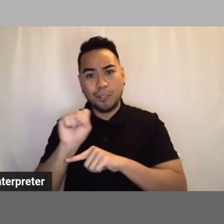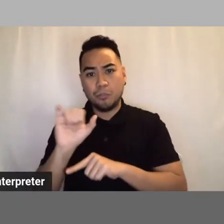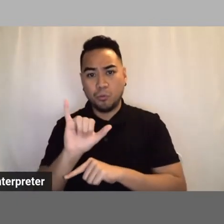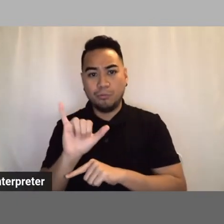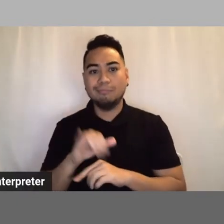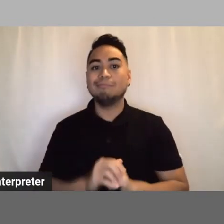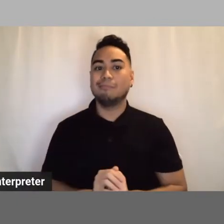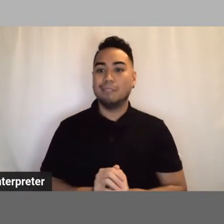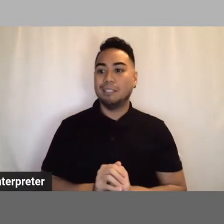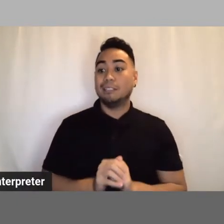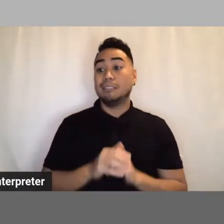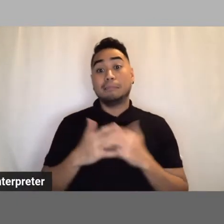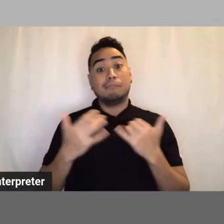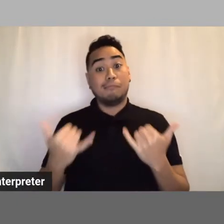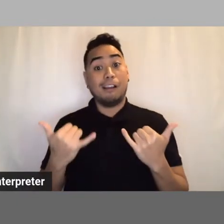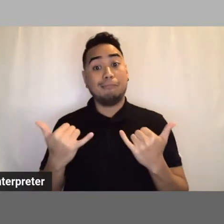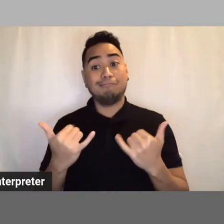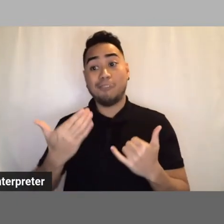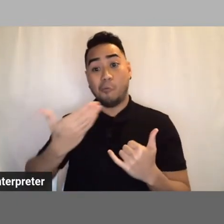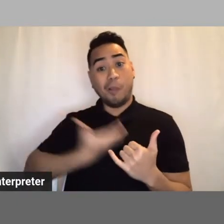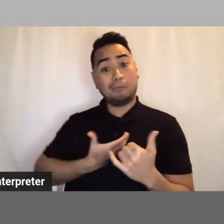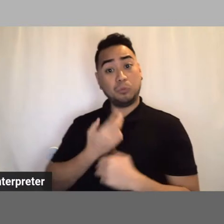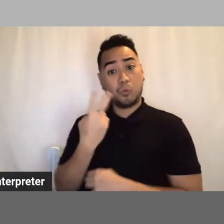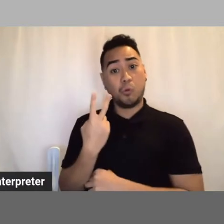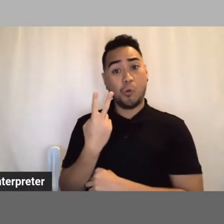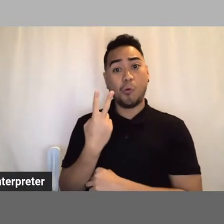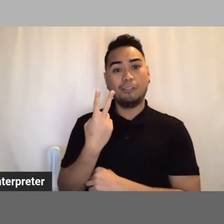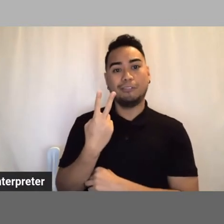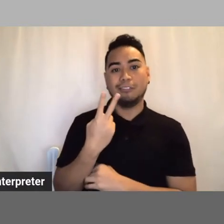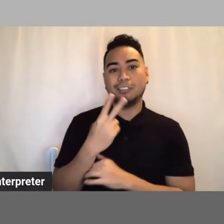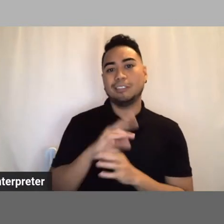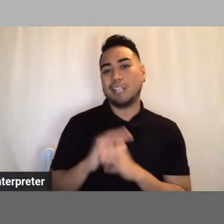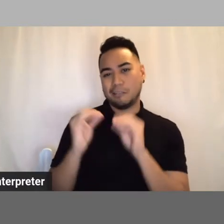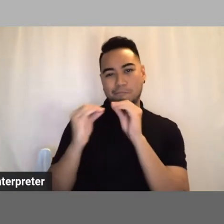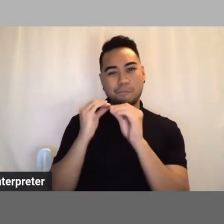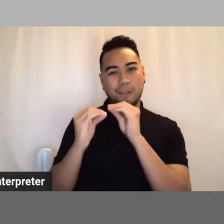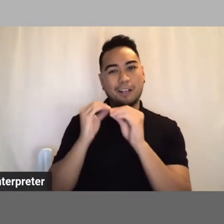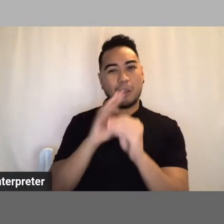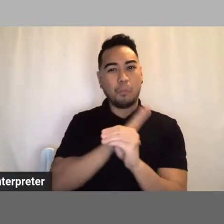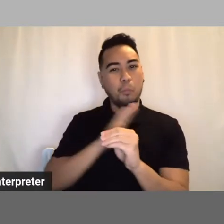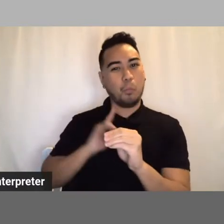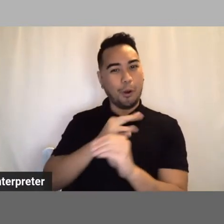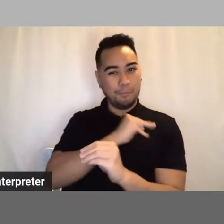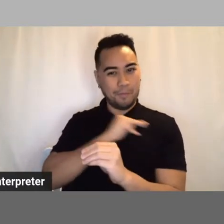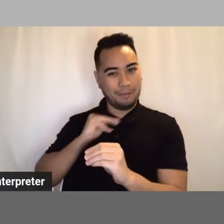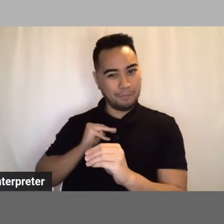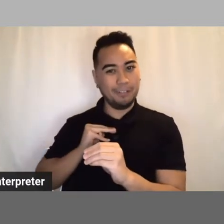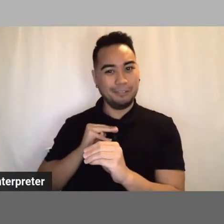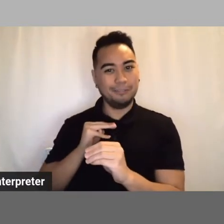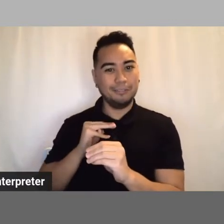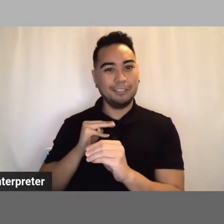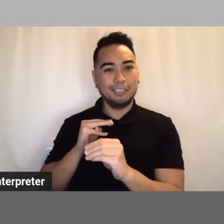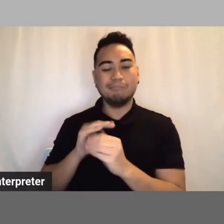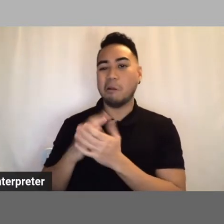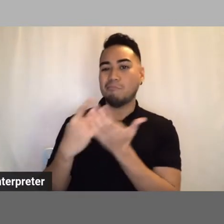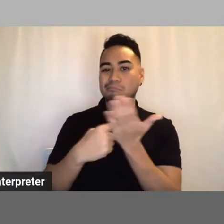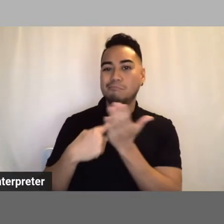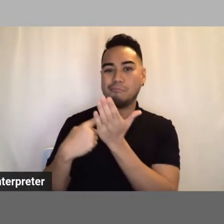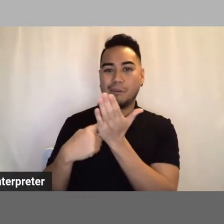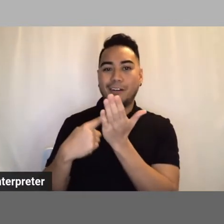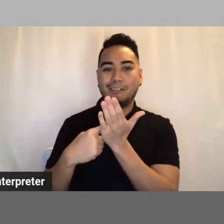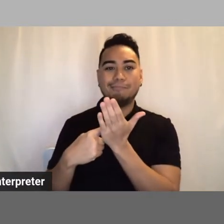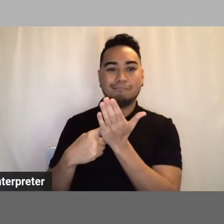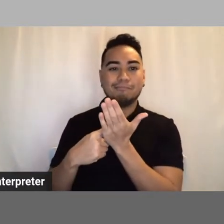am very excited to welcome two of our editorial board members to walk through some of the big ideas in